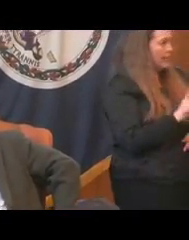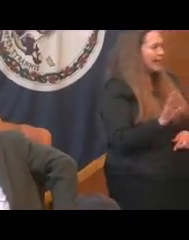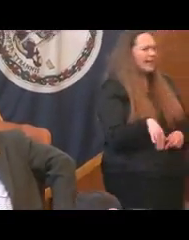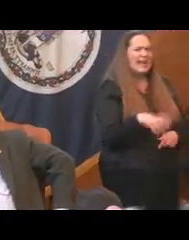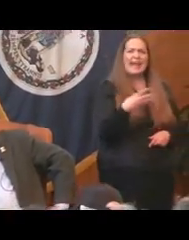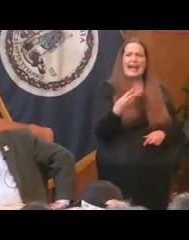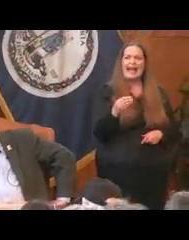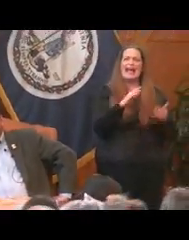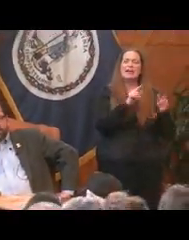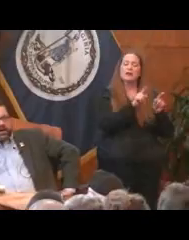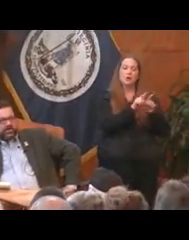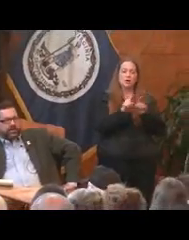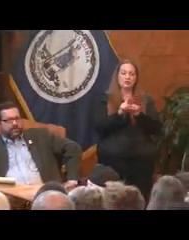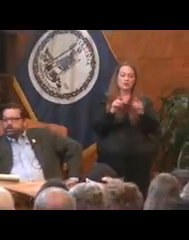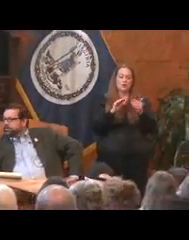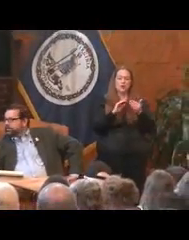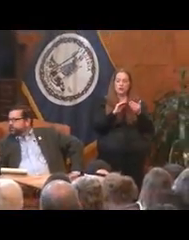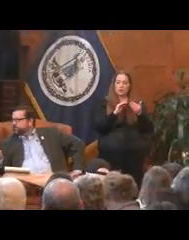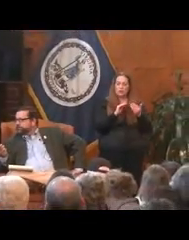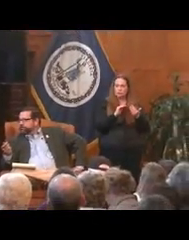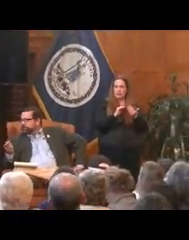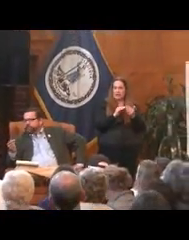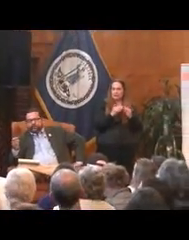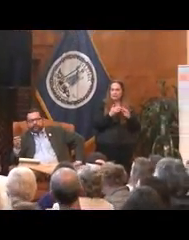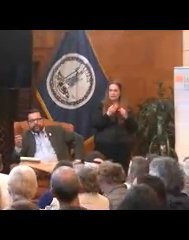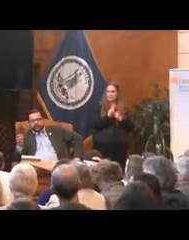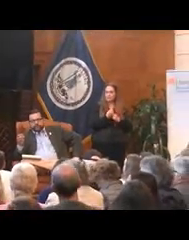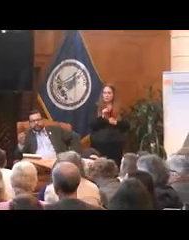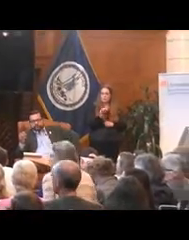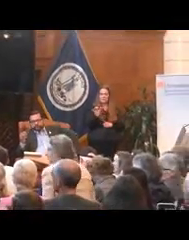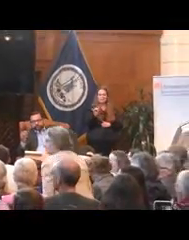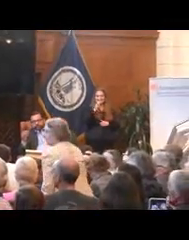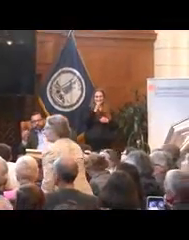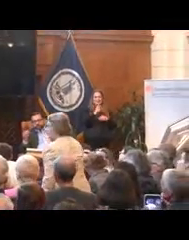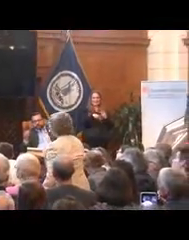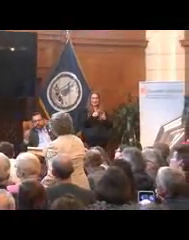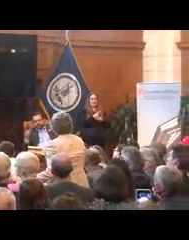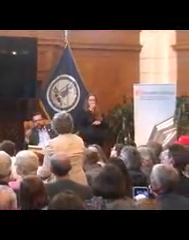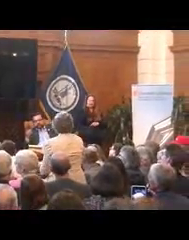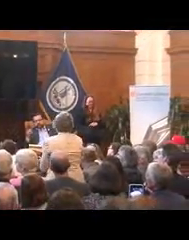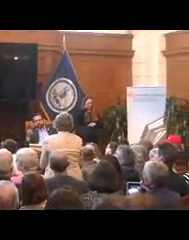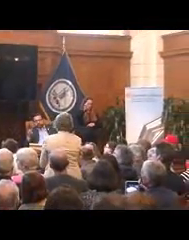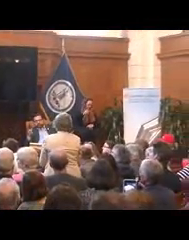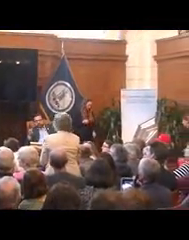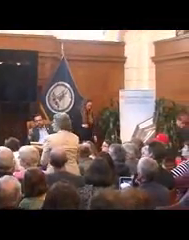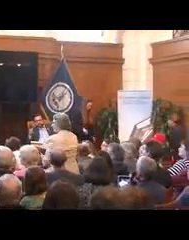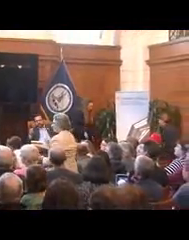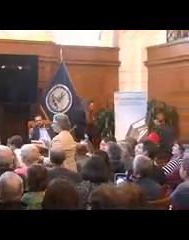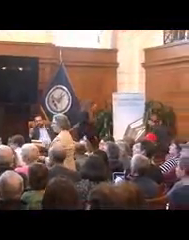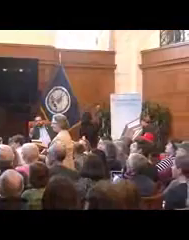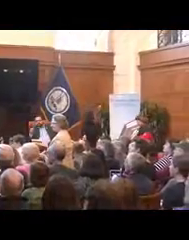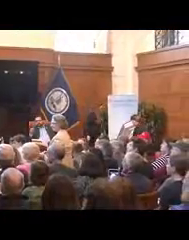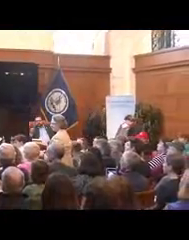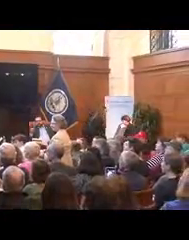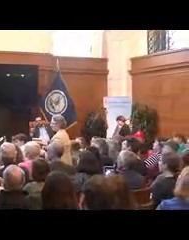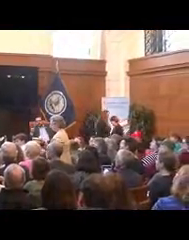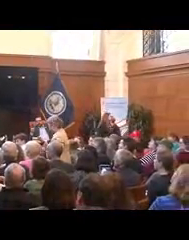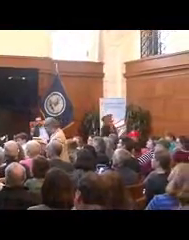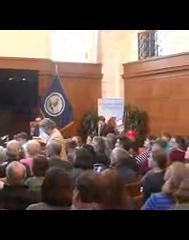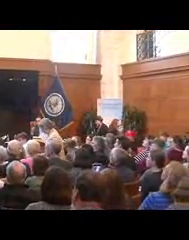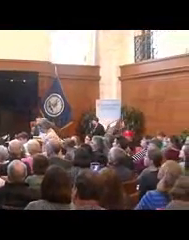ratings. It's the same sort of concept. Susan, do you have a response to that follow-up? We'll have a microphone for you in just a moment.